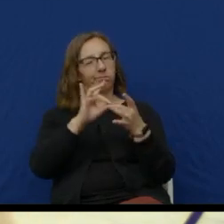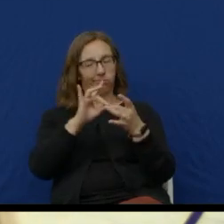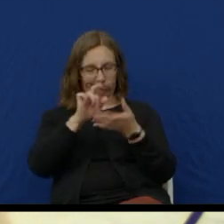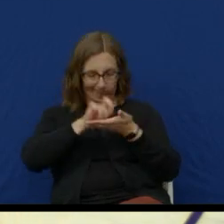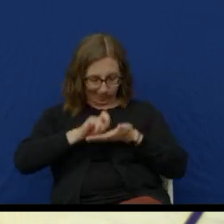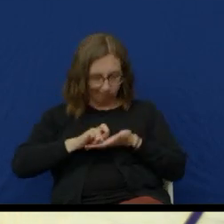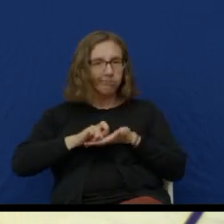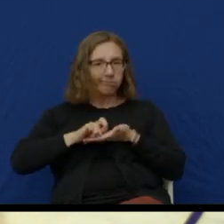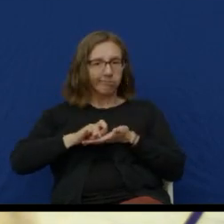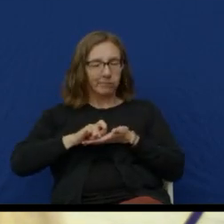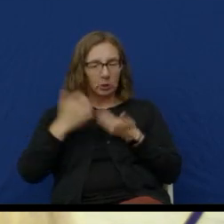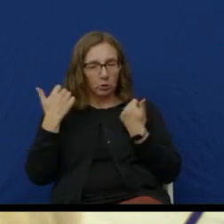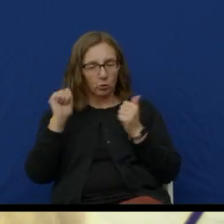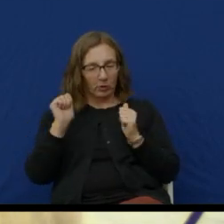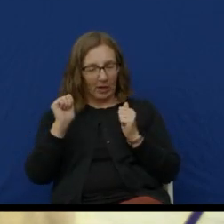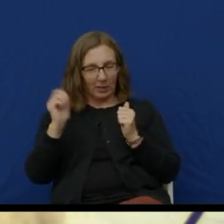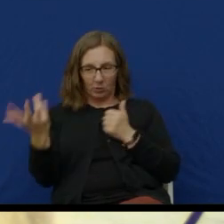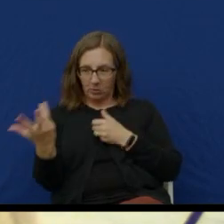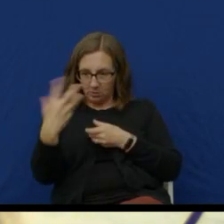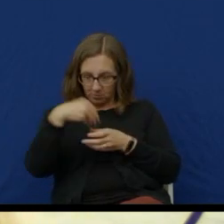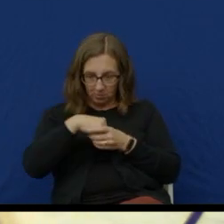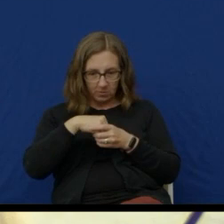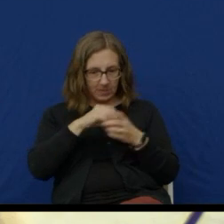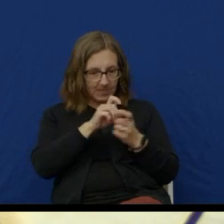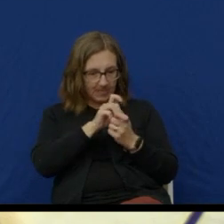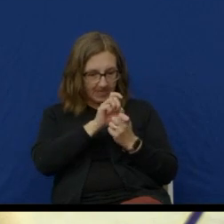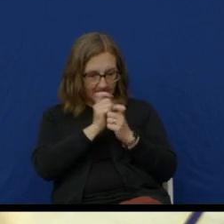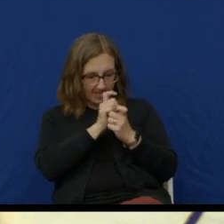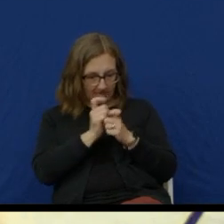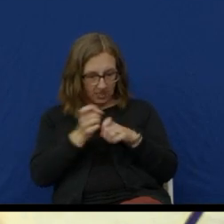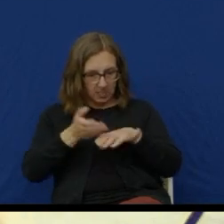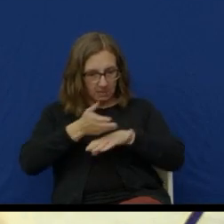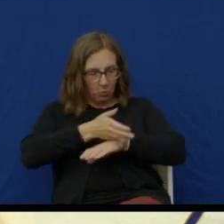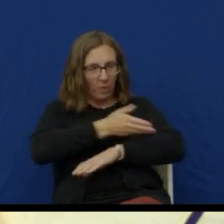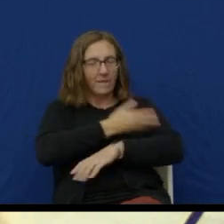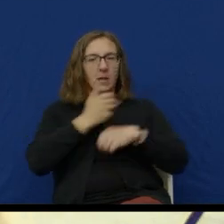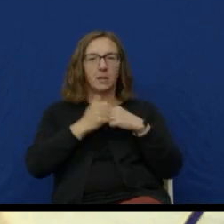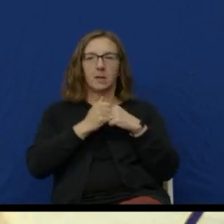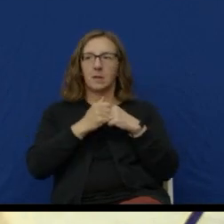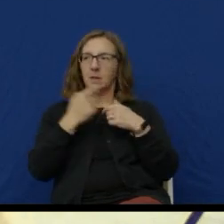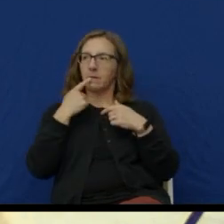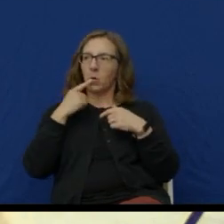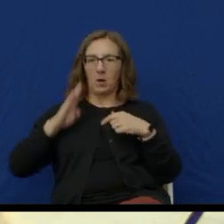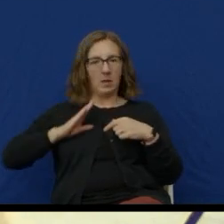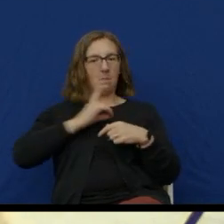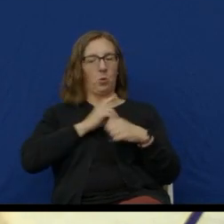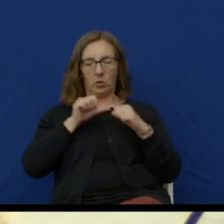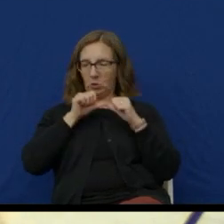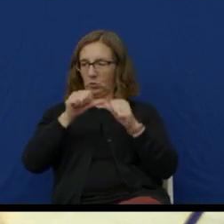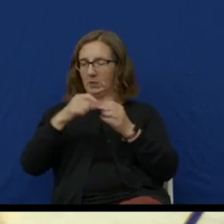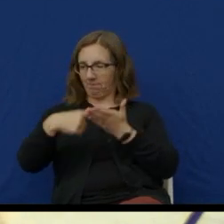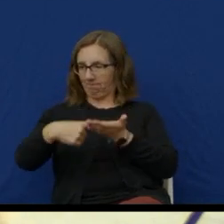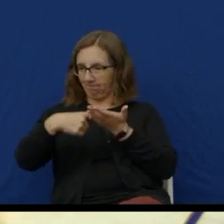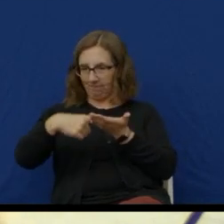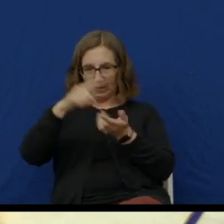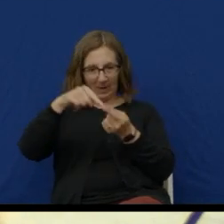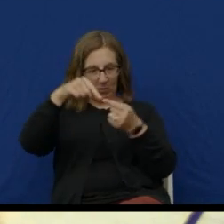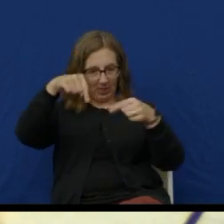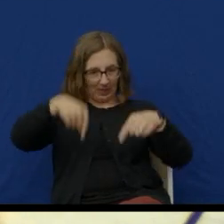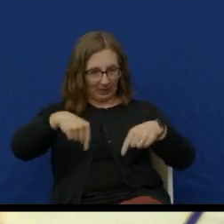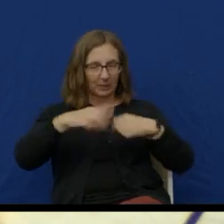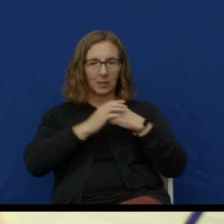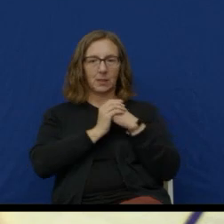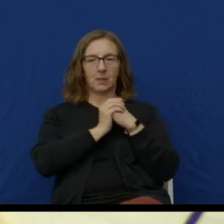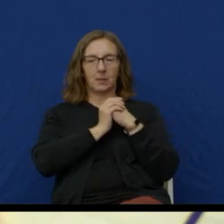on continuing to revise and improve this and bring back and allow the board to continue a dialogue around this. So we really want this to be reflective